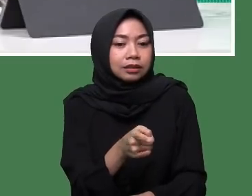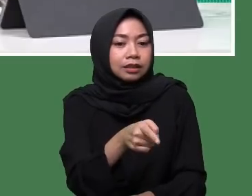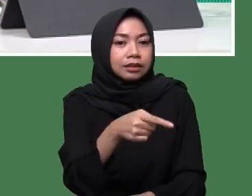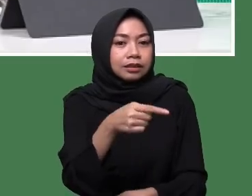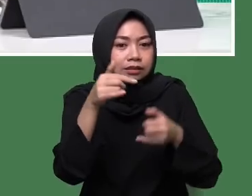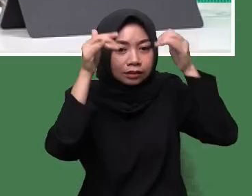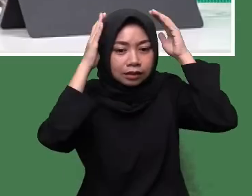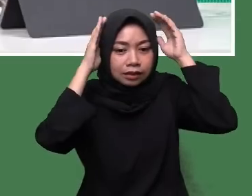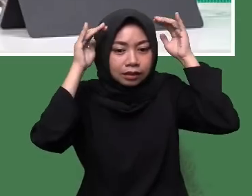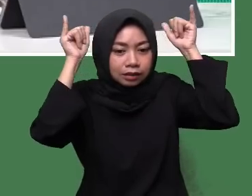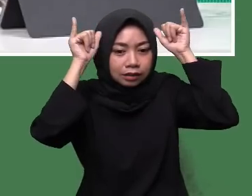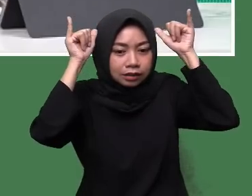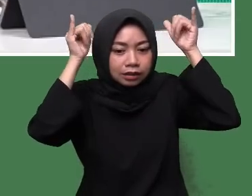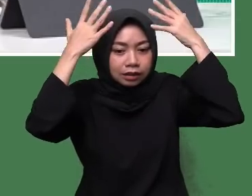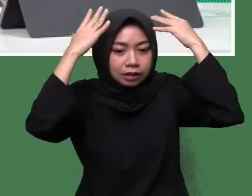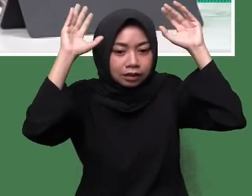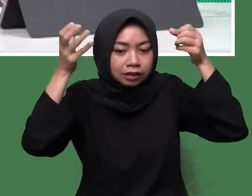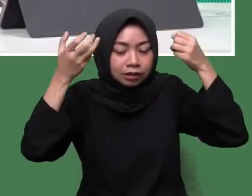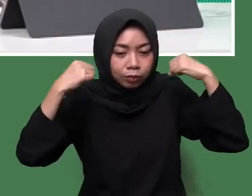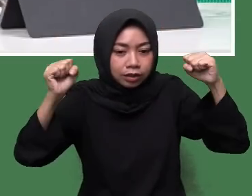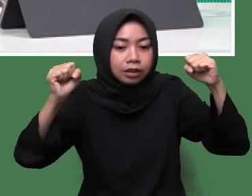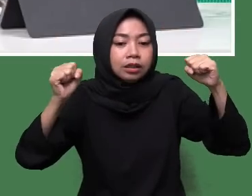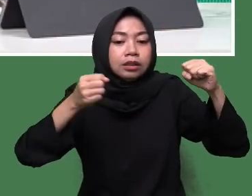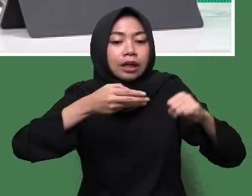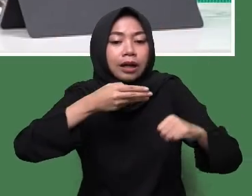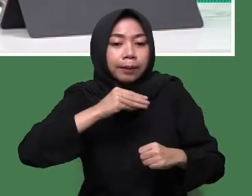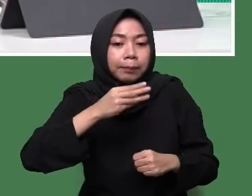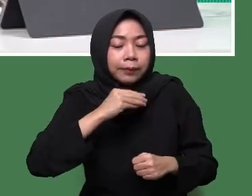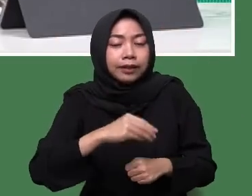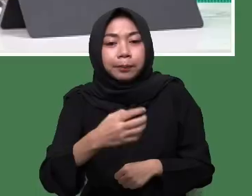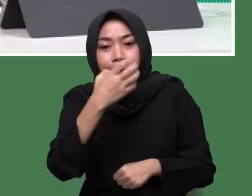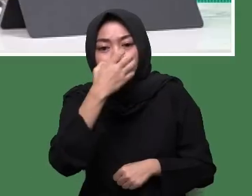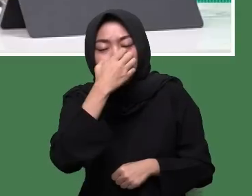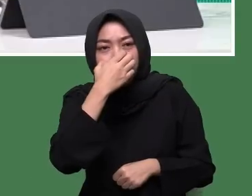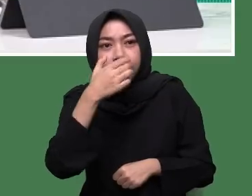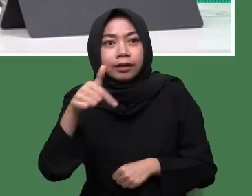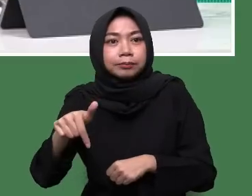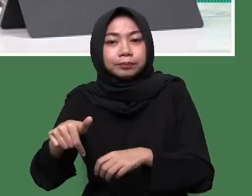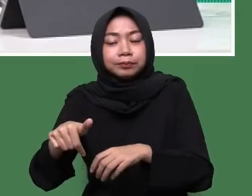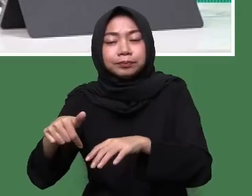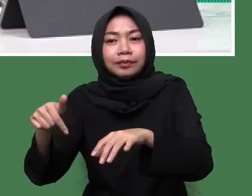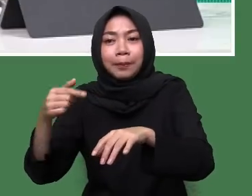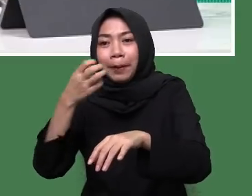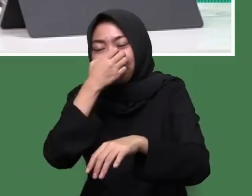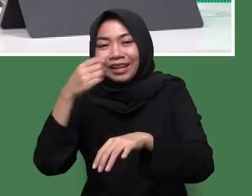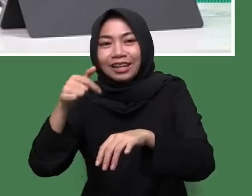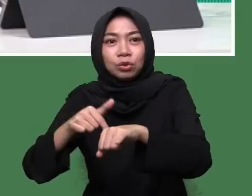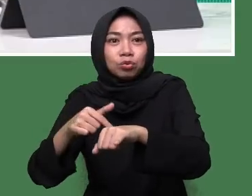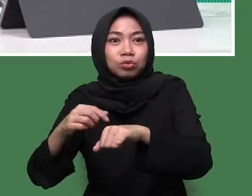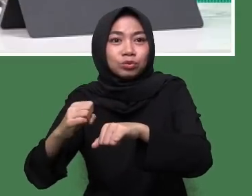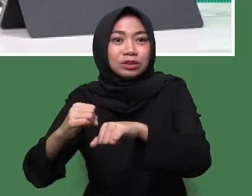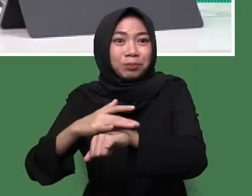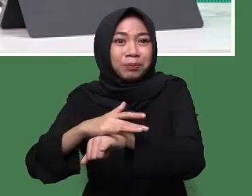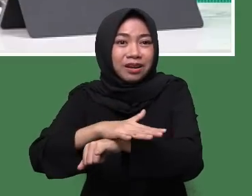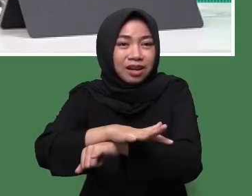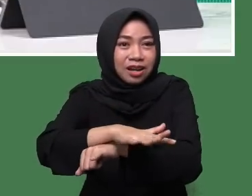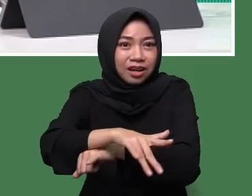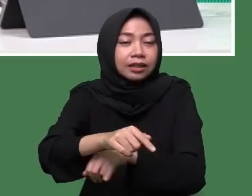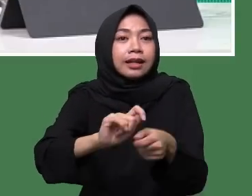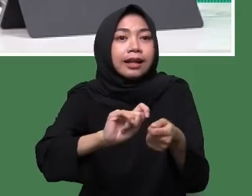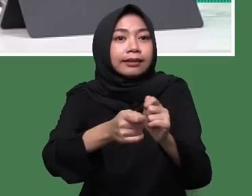or their pigs or goats and sheep infected by the FMD and test